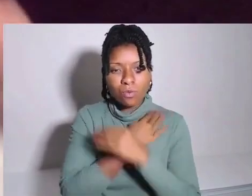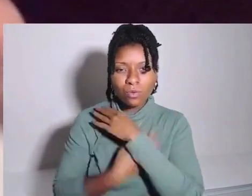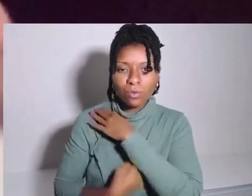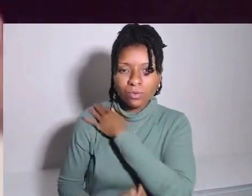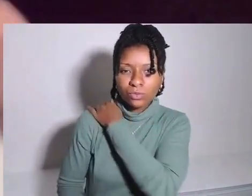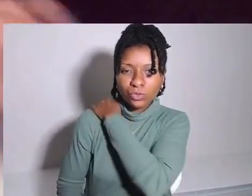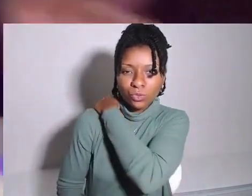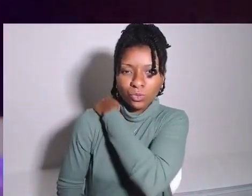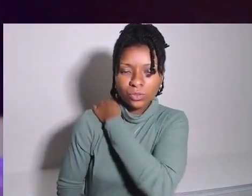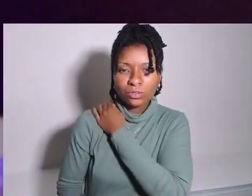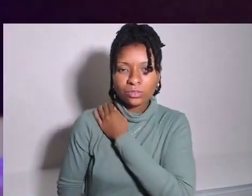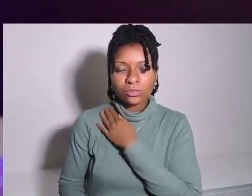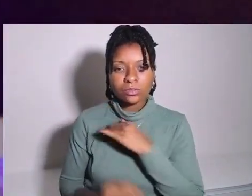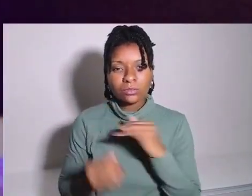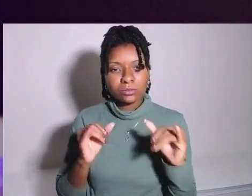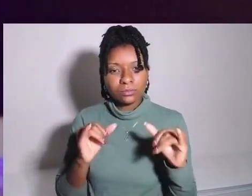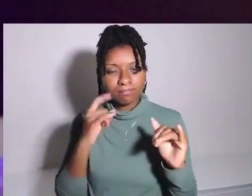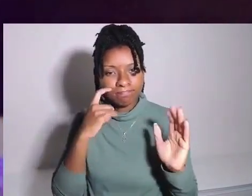Notice.